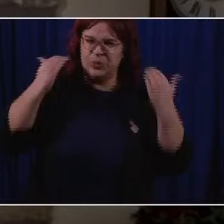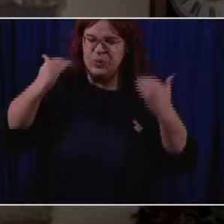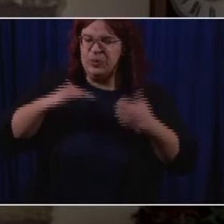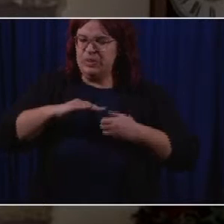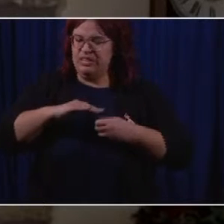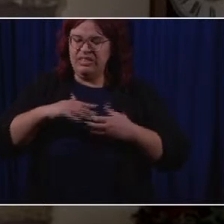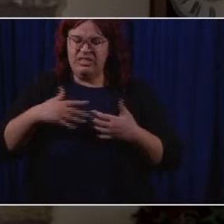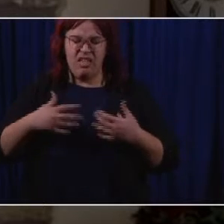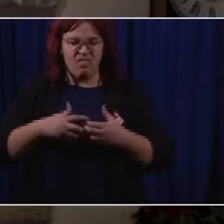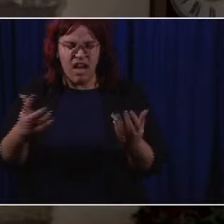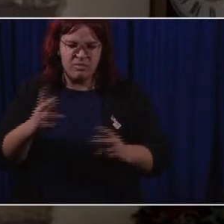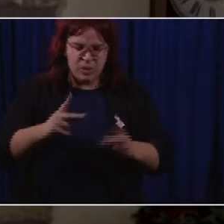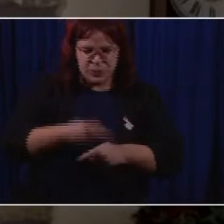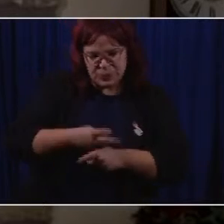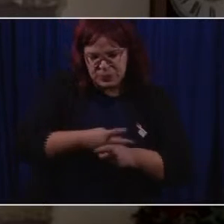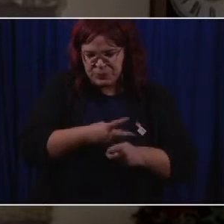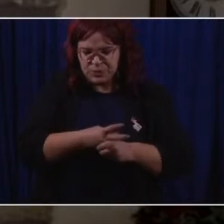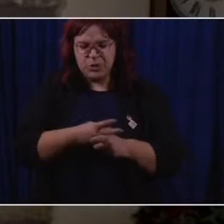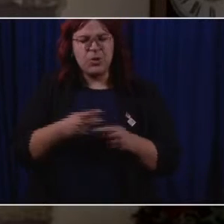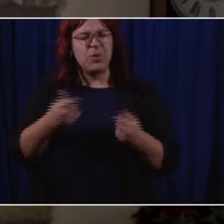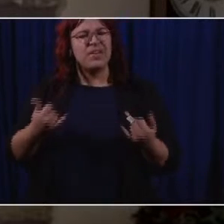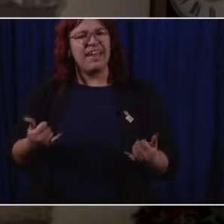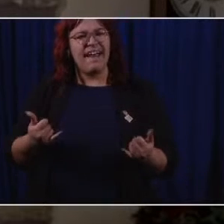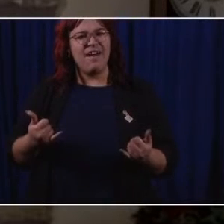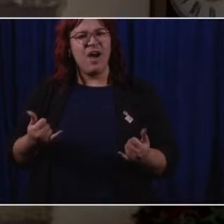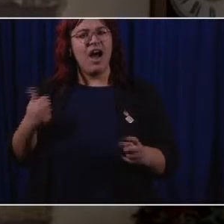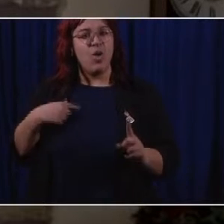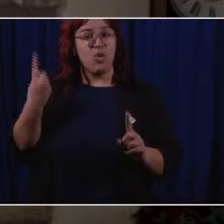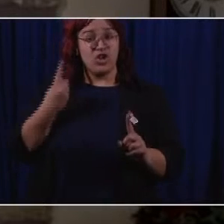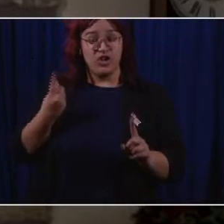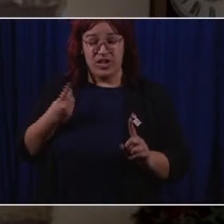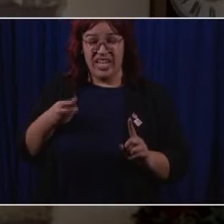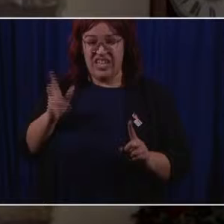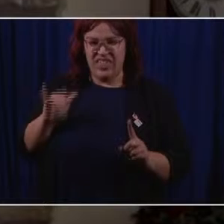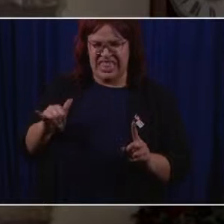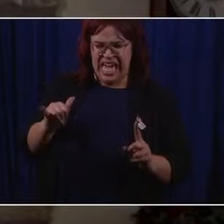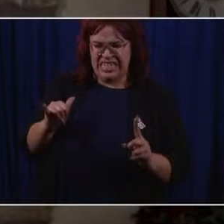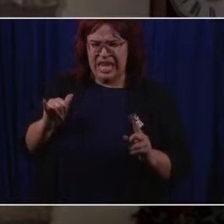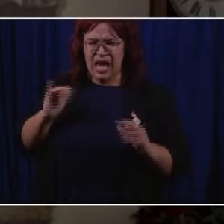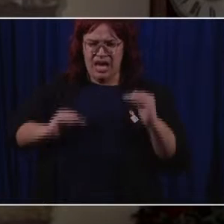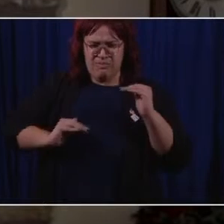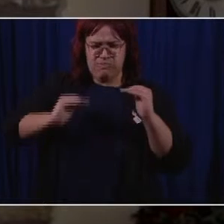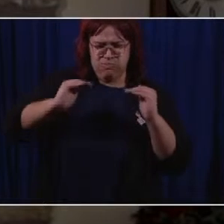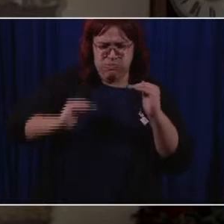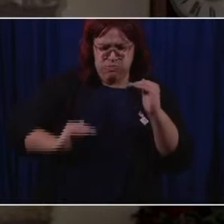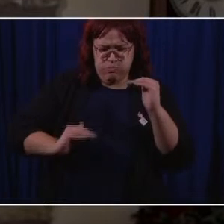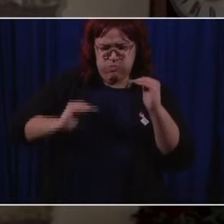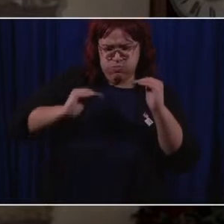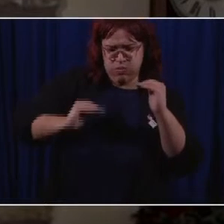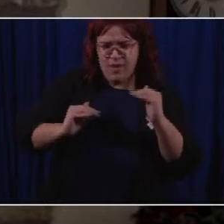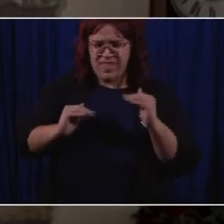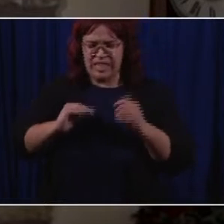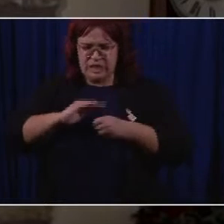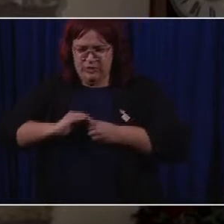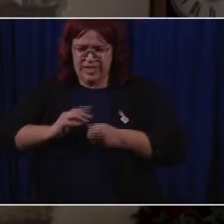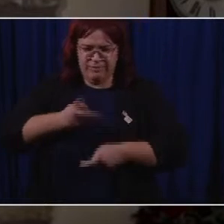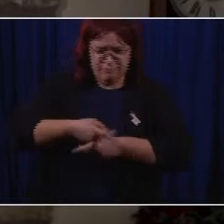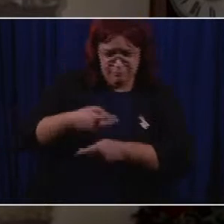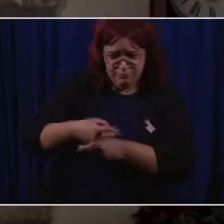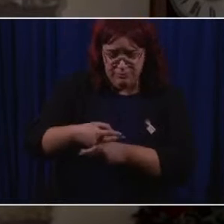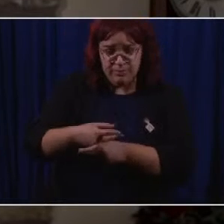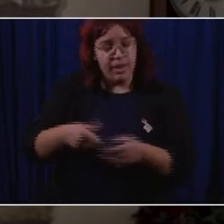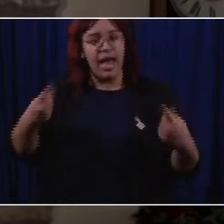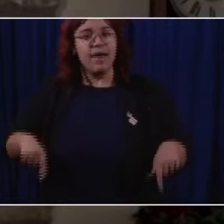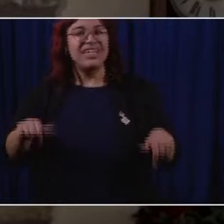Dr. Vanderhoff whether we're seeing this in Ohio and whether this is, there's been a formal change